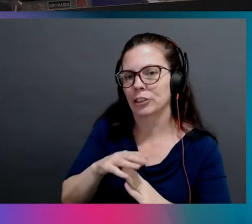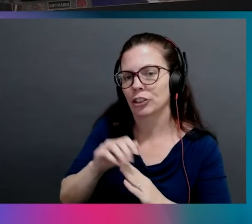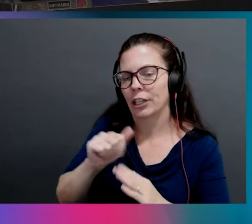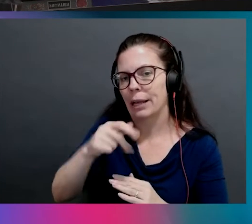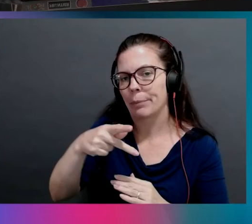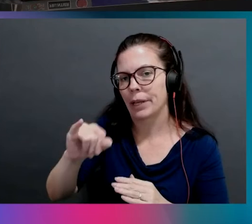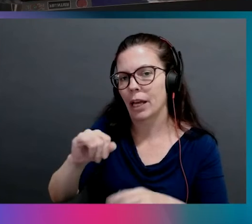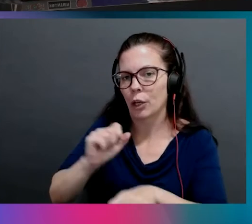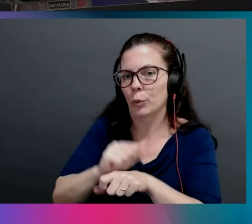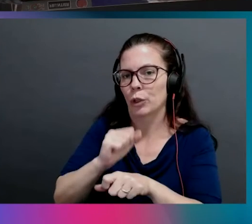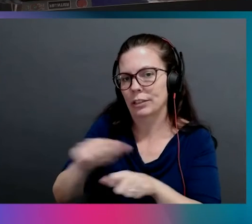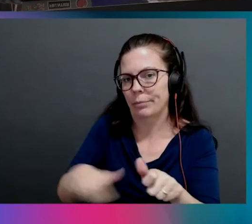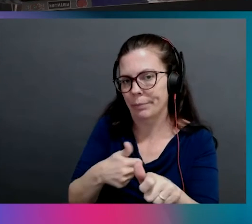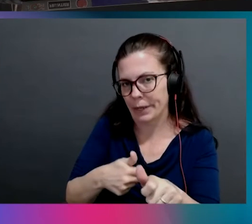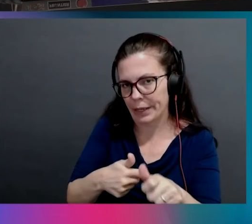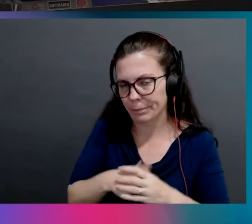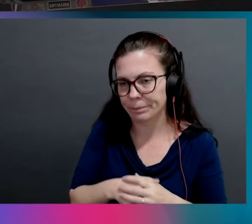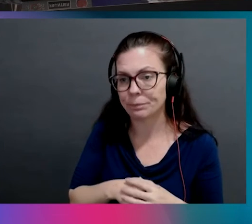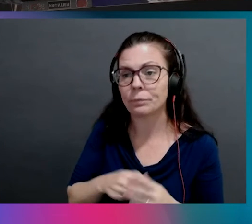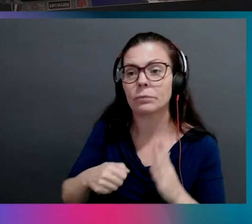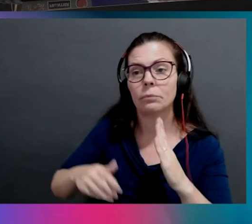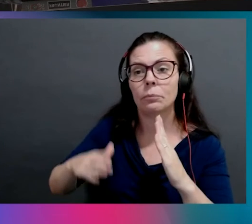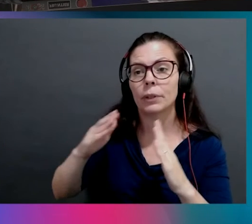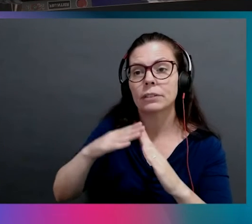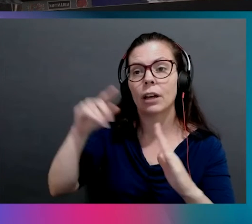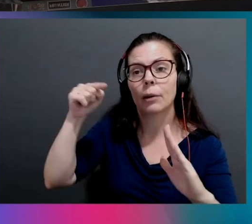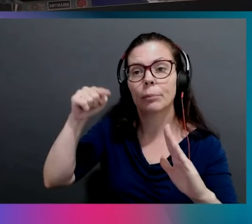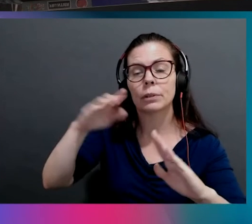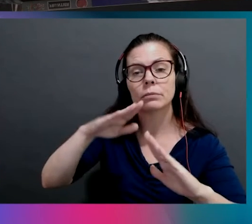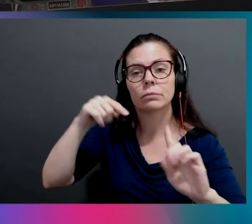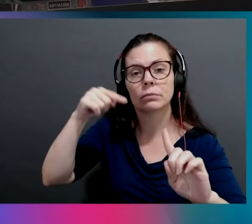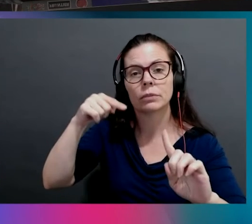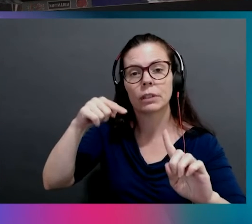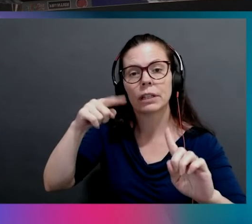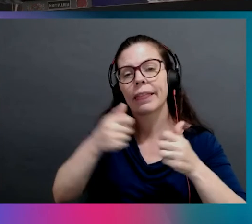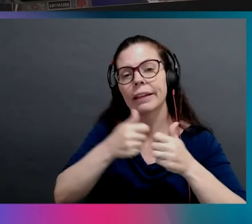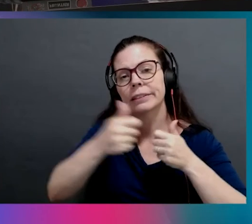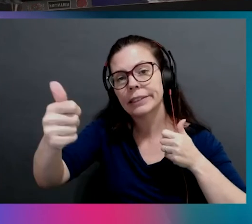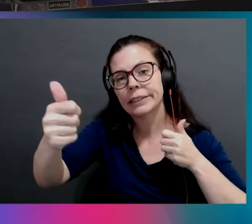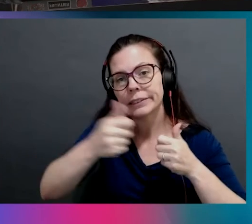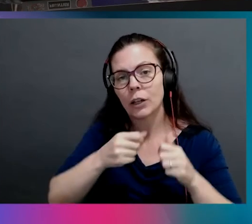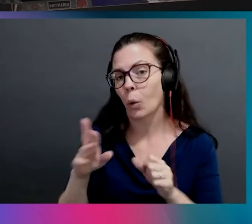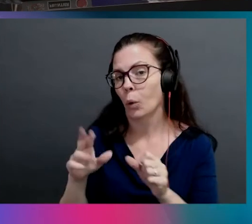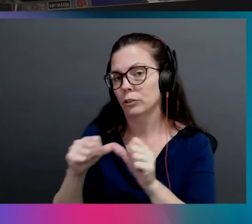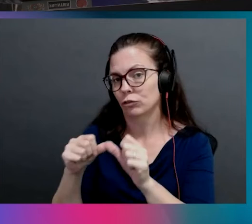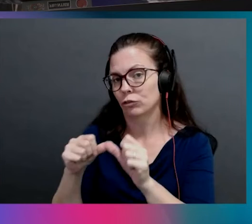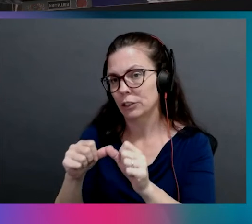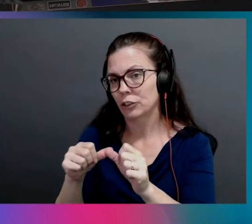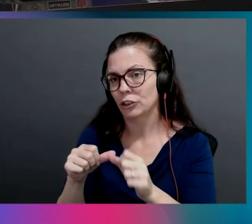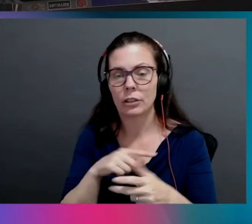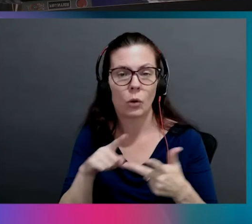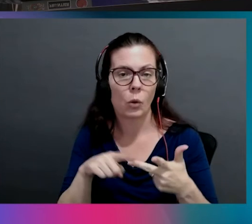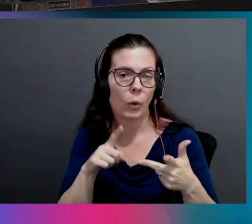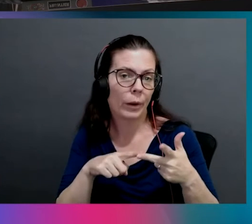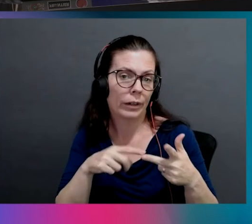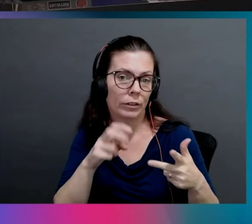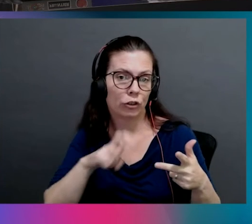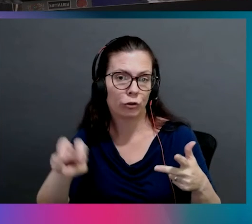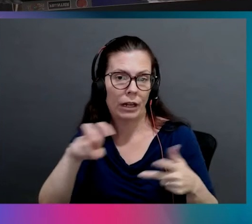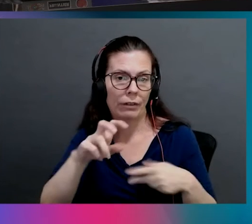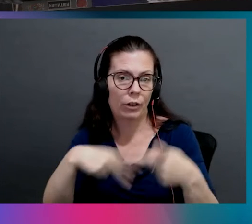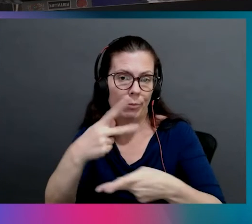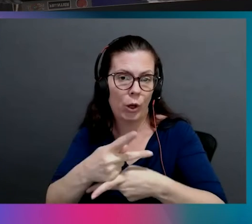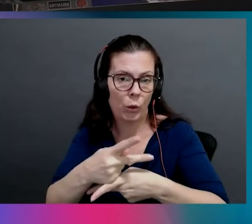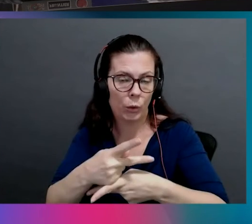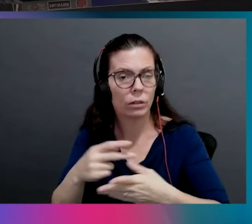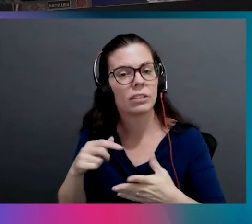end. So at the top here, we can optimize for distance or duration, and we can also select a travel mode. In this case, we'll stick